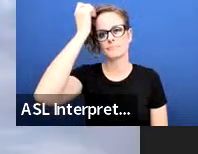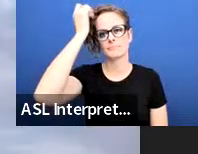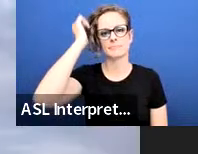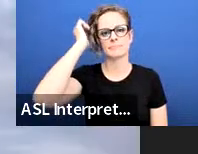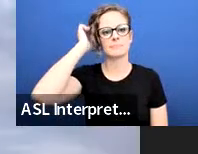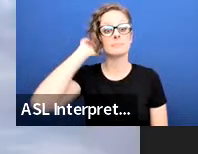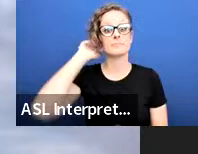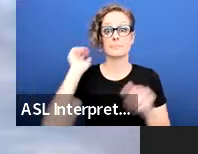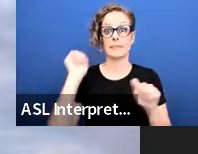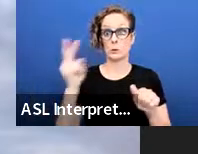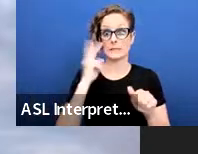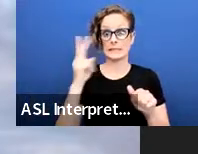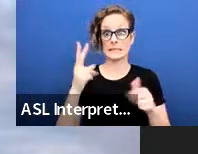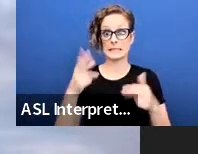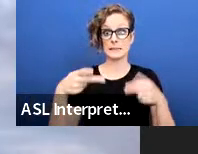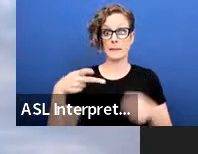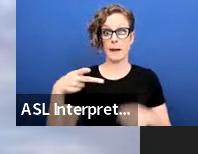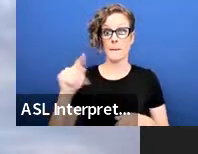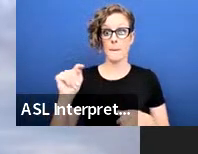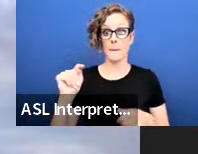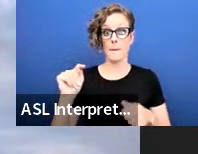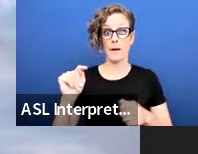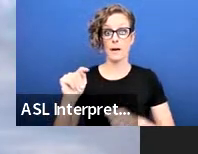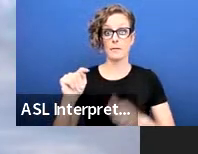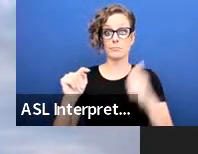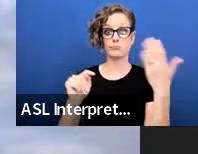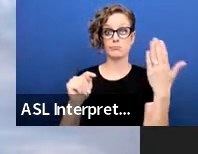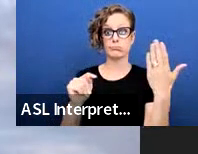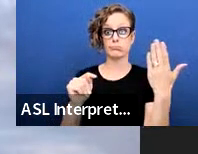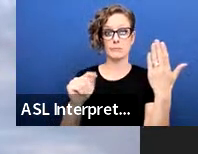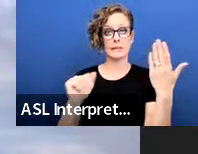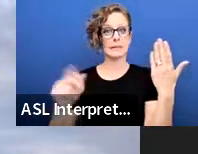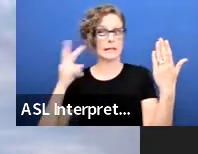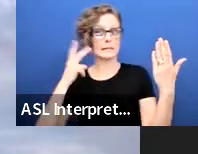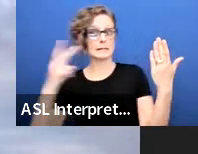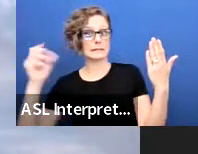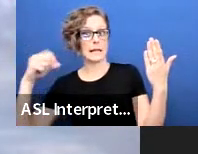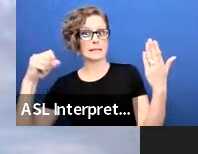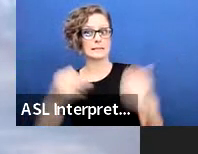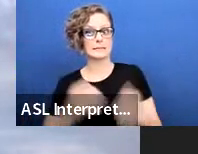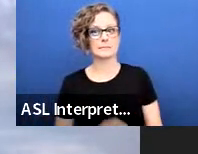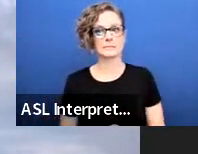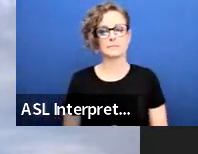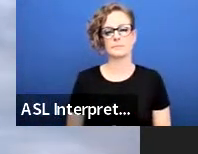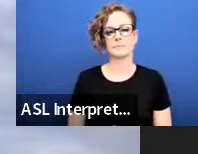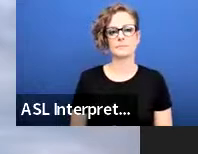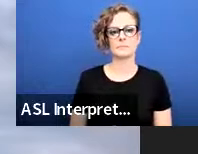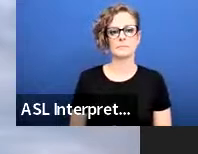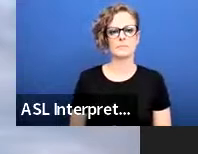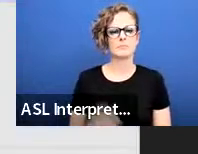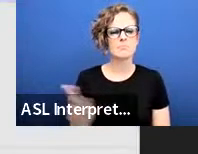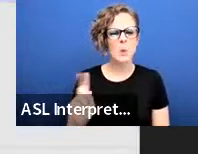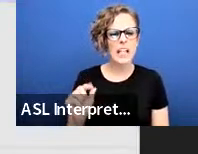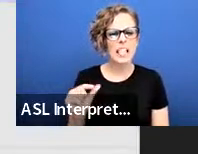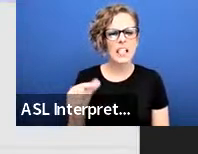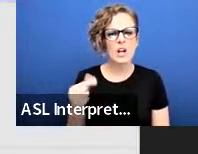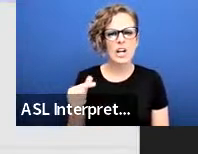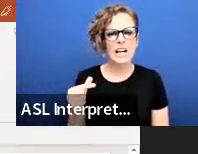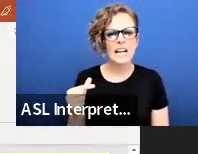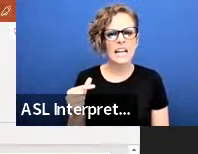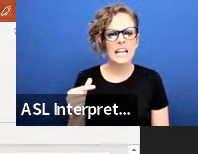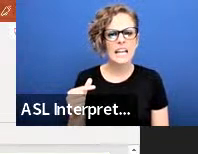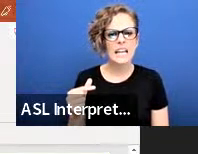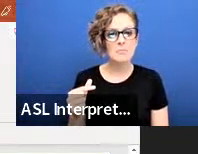Can everyone see the slide? I don't know what's happening. We can see it. Okay, good. I don't see the green perimeter.